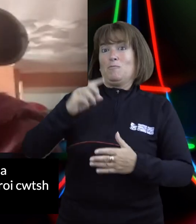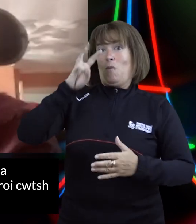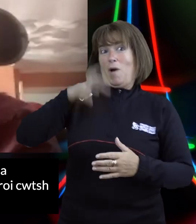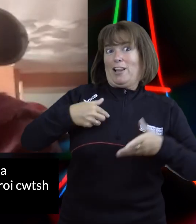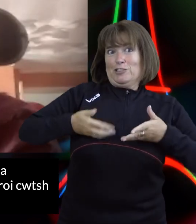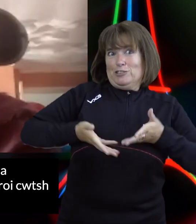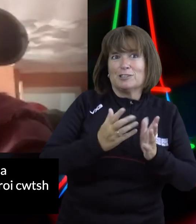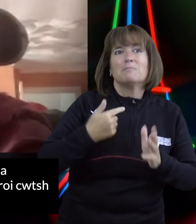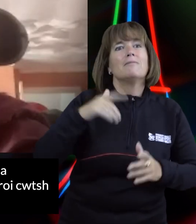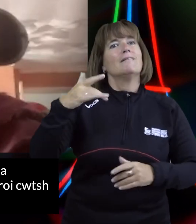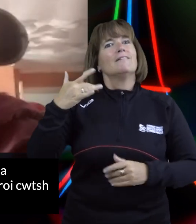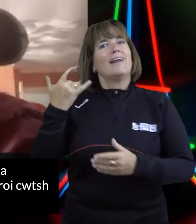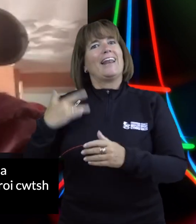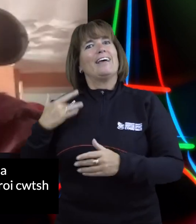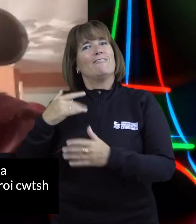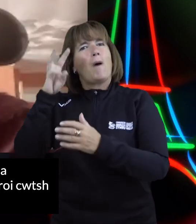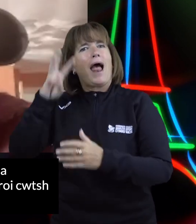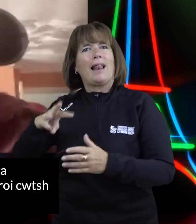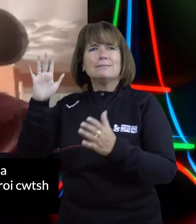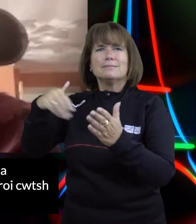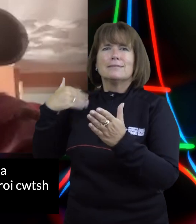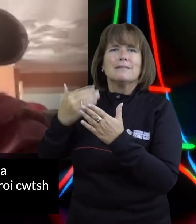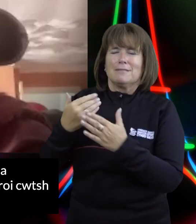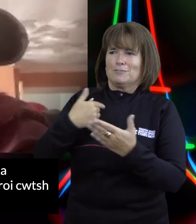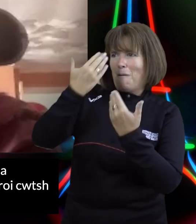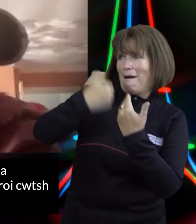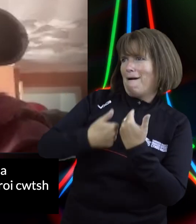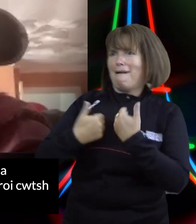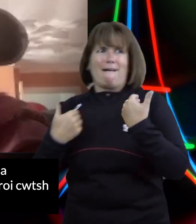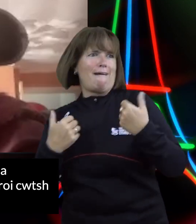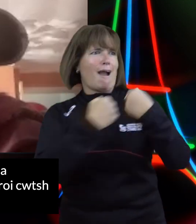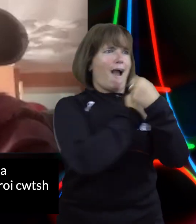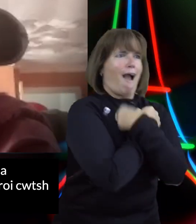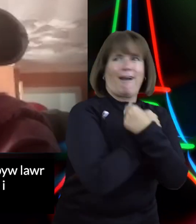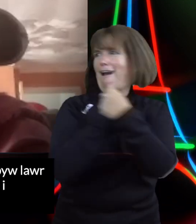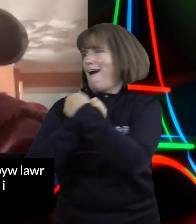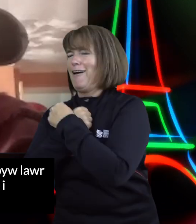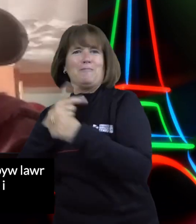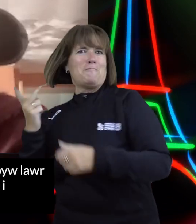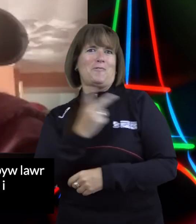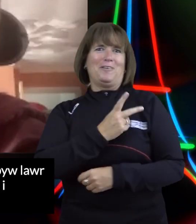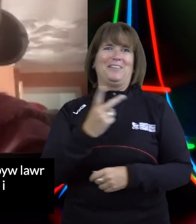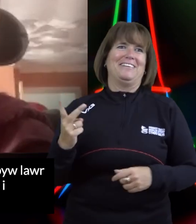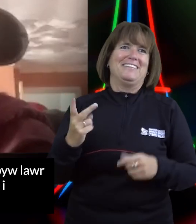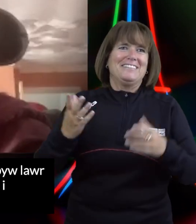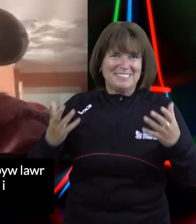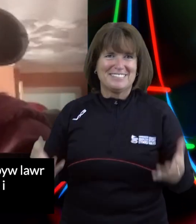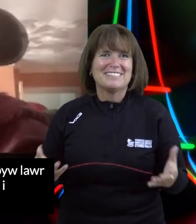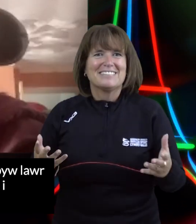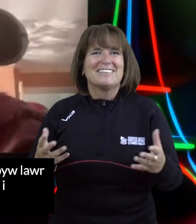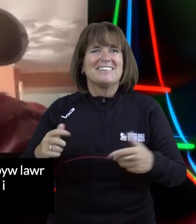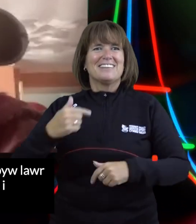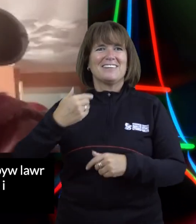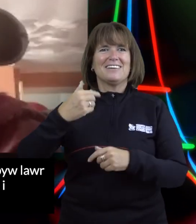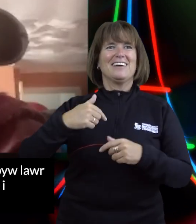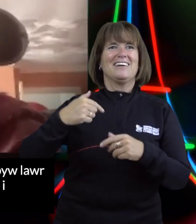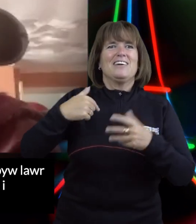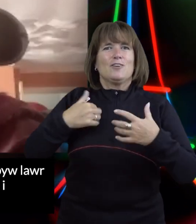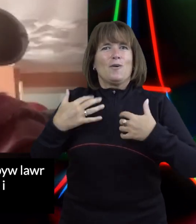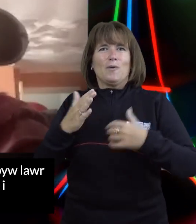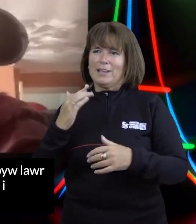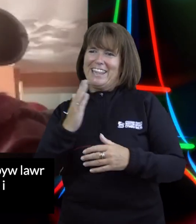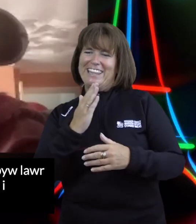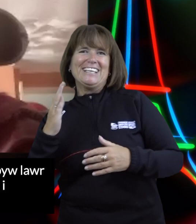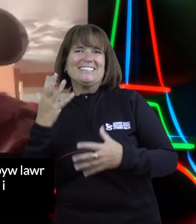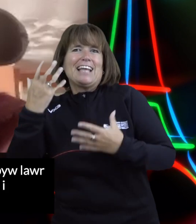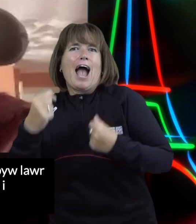but I'm living in Wales, so I kind of hug both sides of that. Obviously, the easterly part of me is still there, and obviously, friends